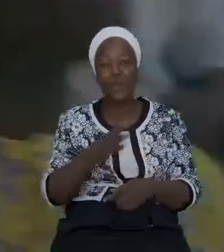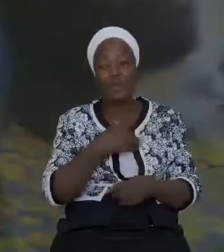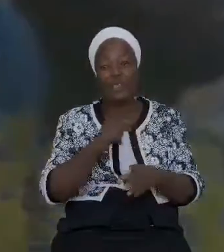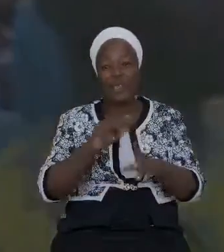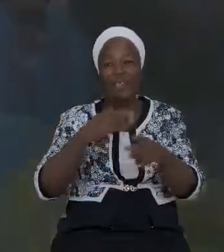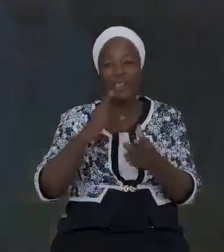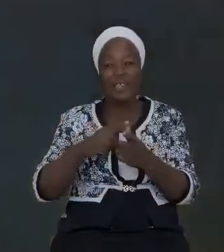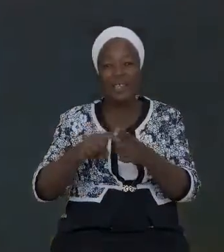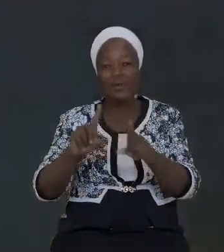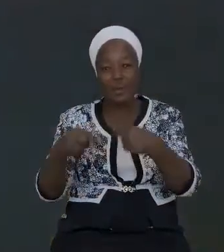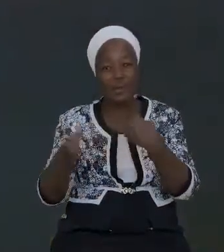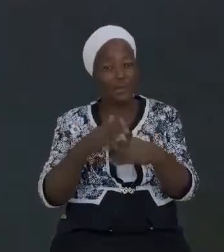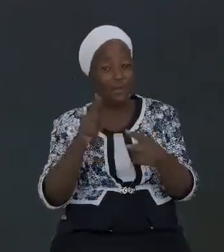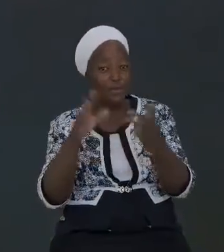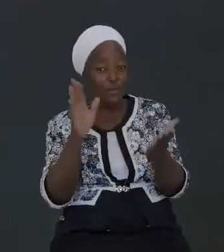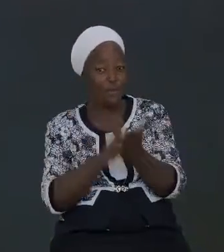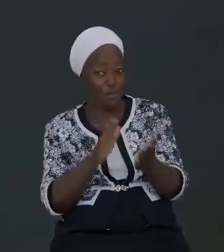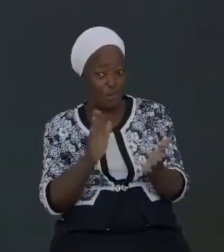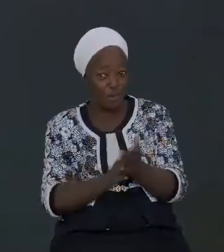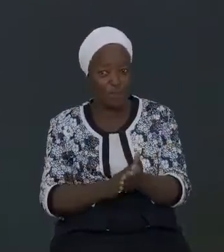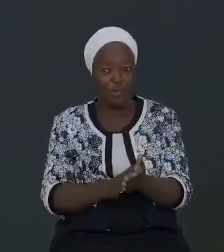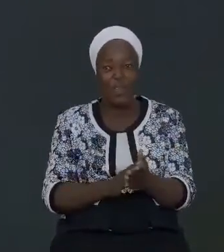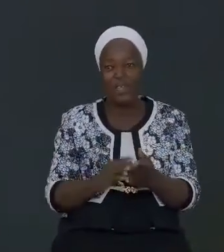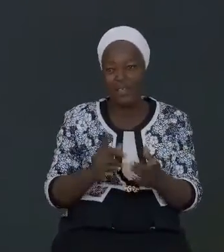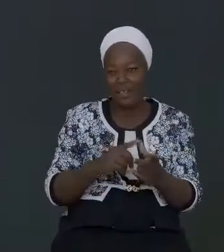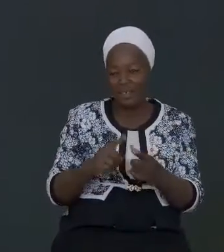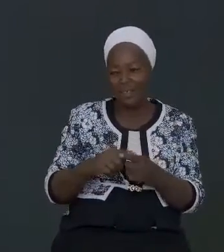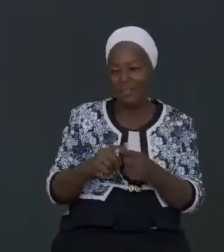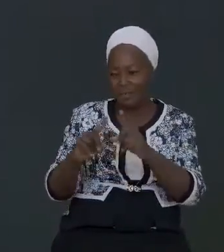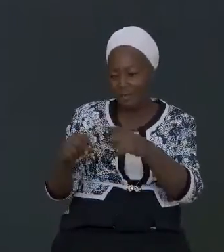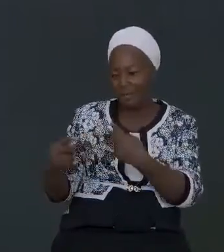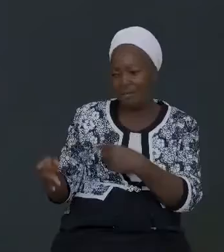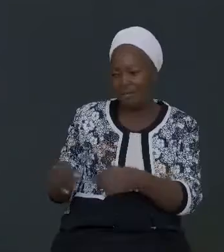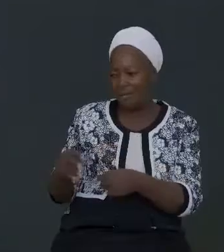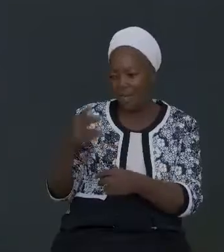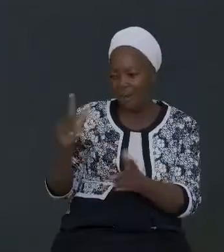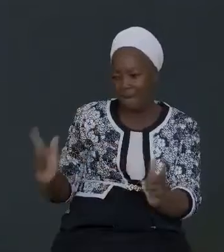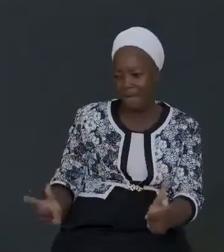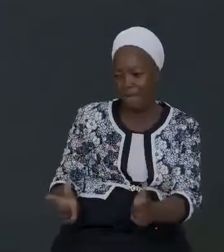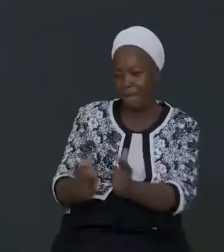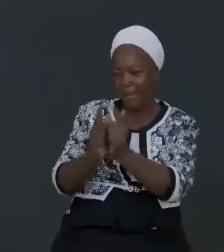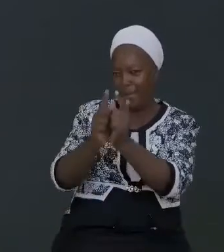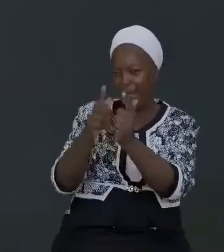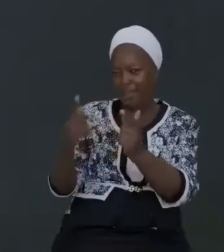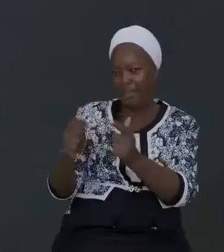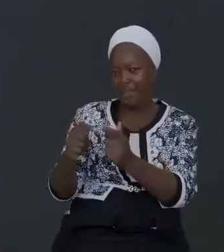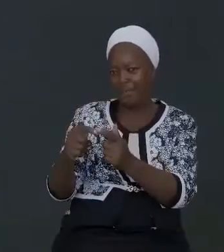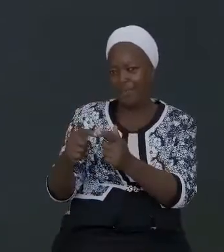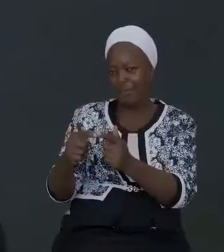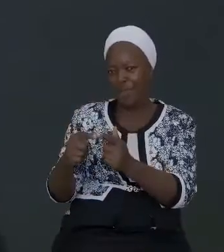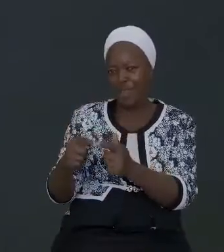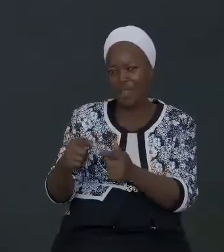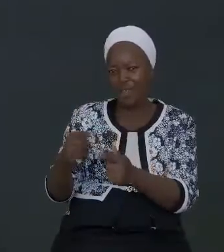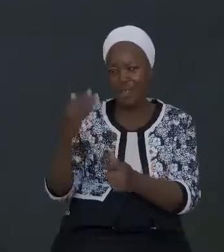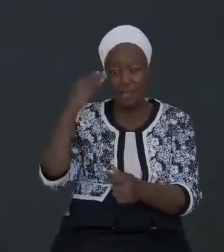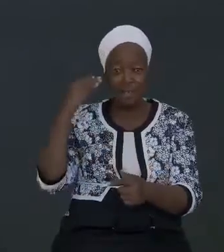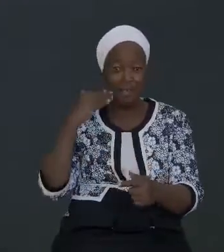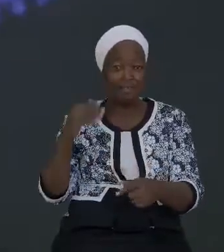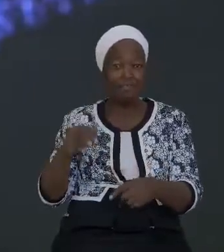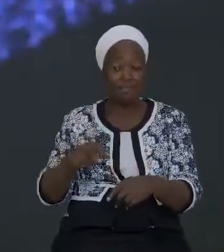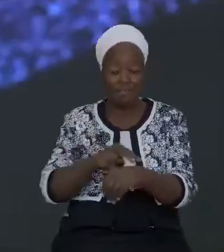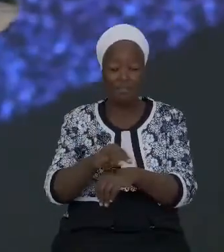school, and my father met the headmaster and said, my